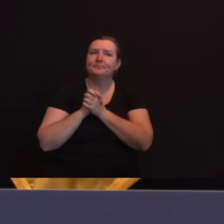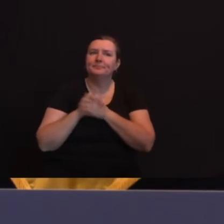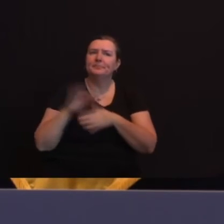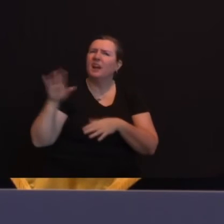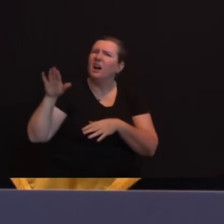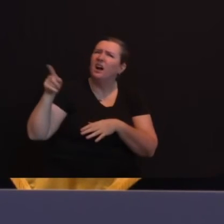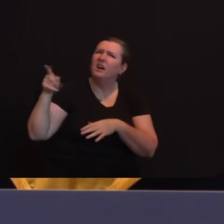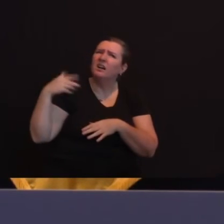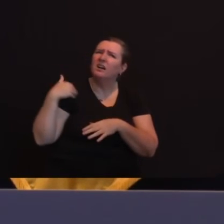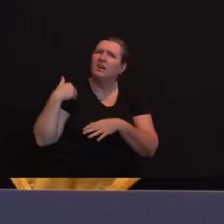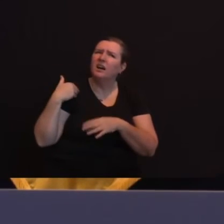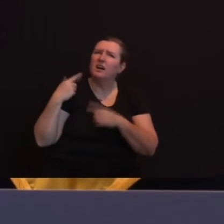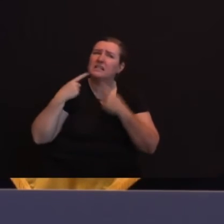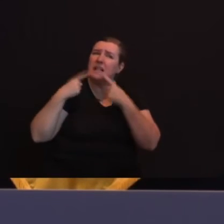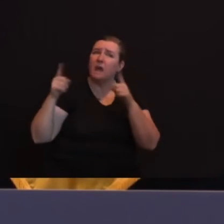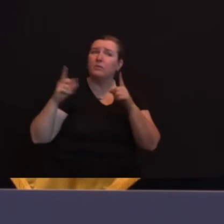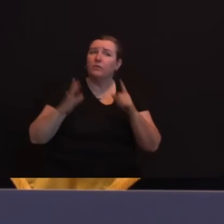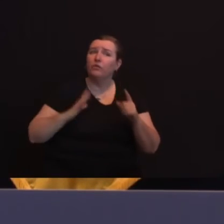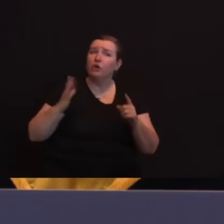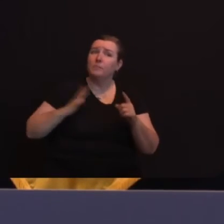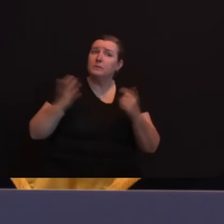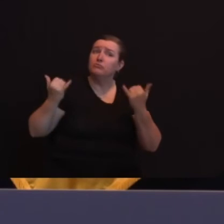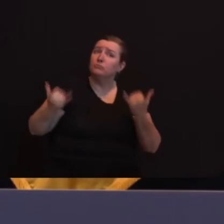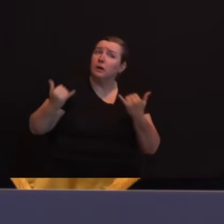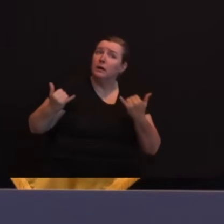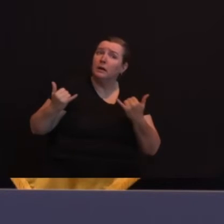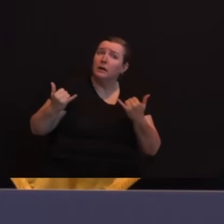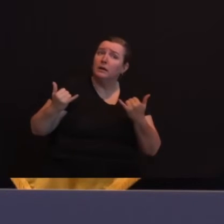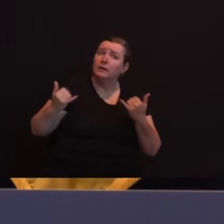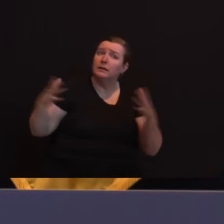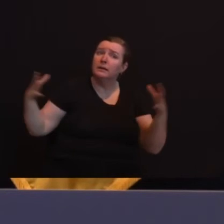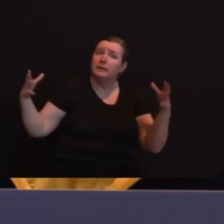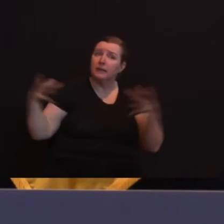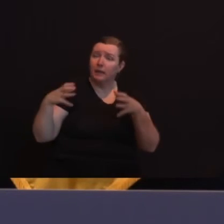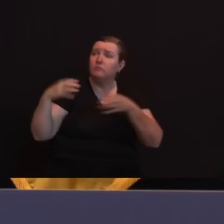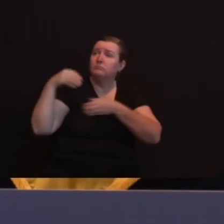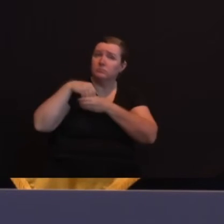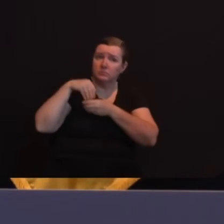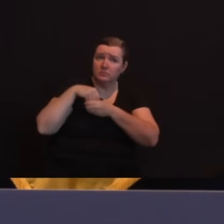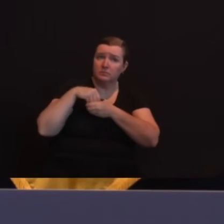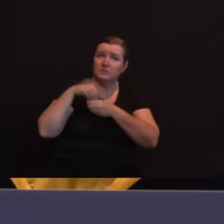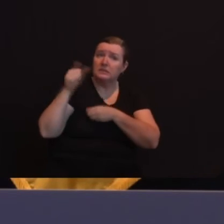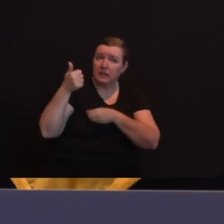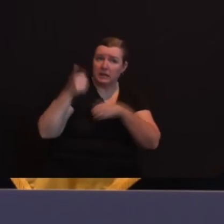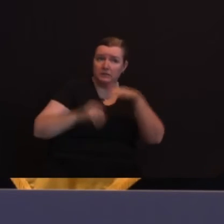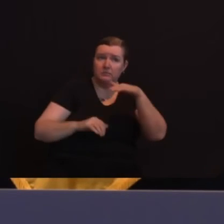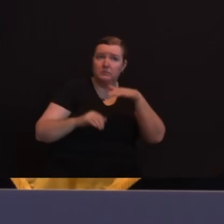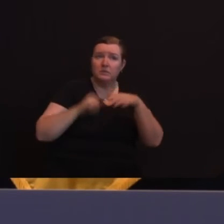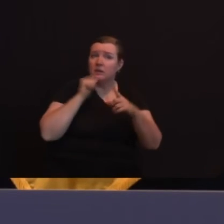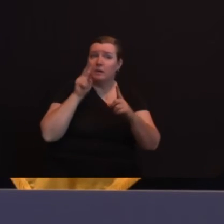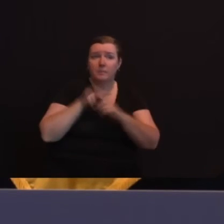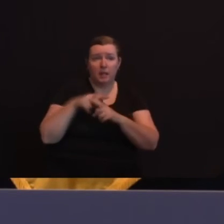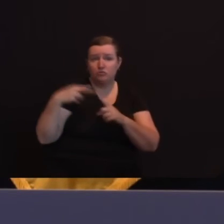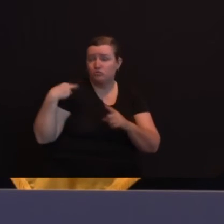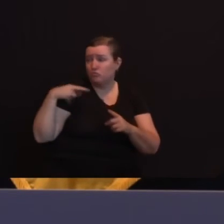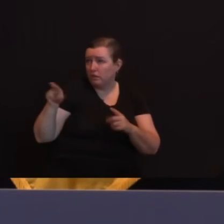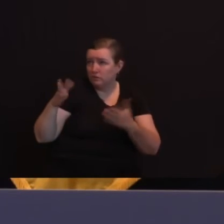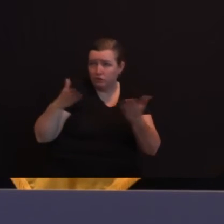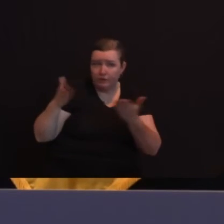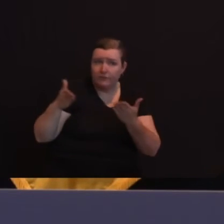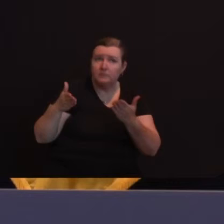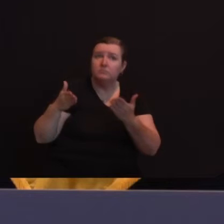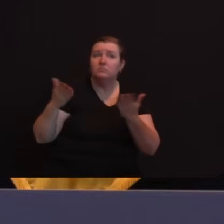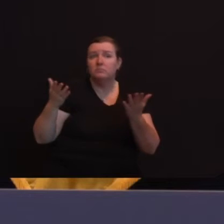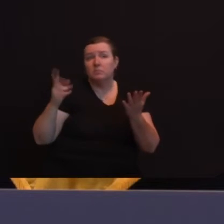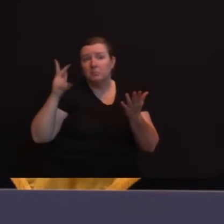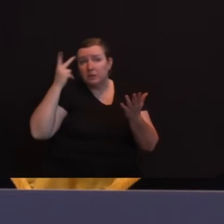the 10 inside gathering does not apply to religious services, celebrations, political, wedding,